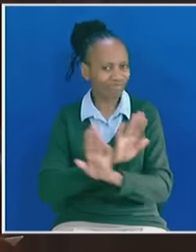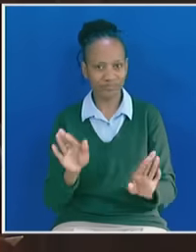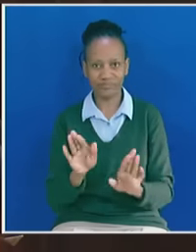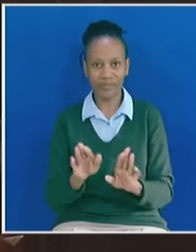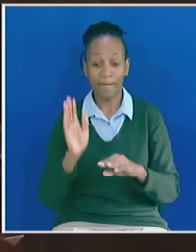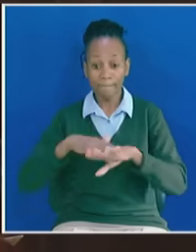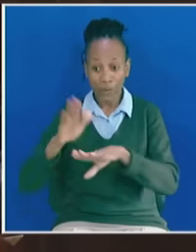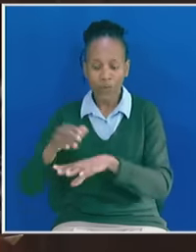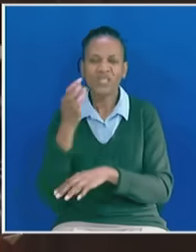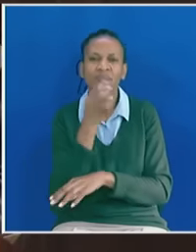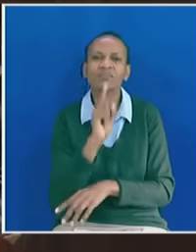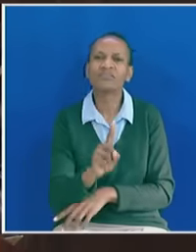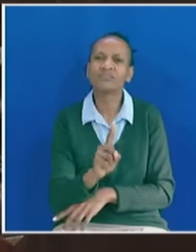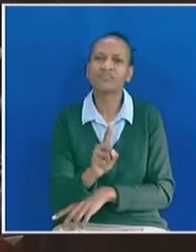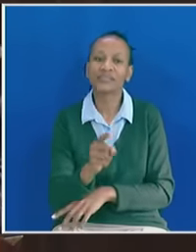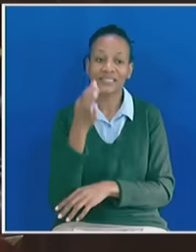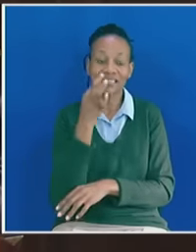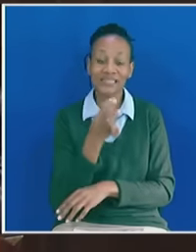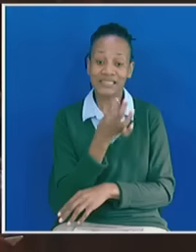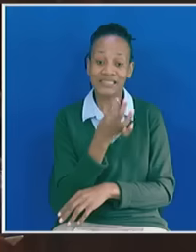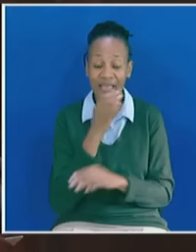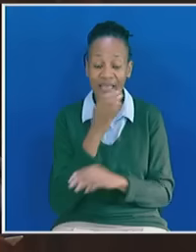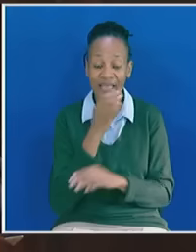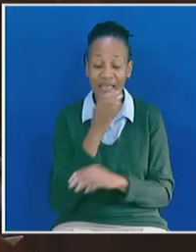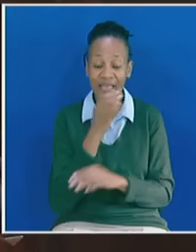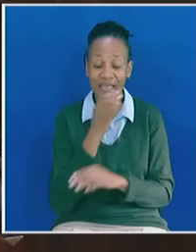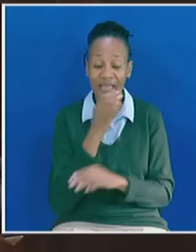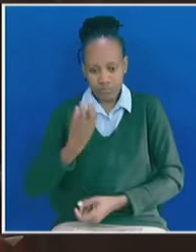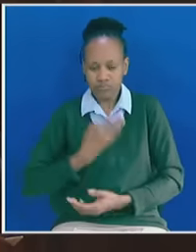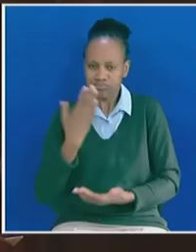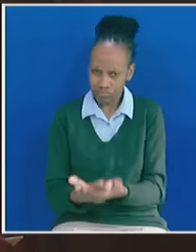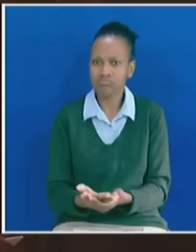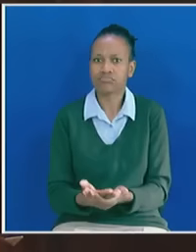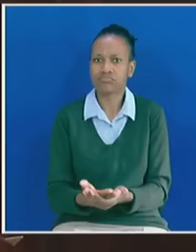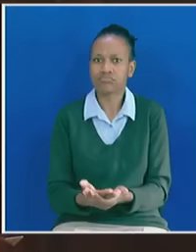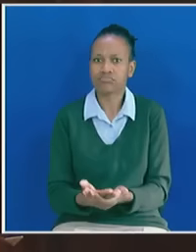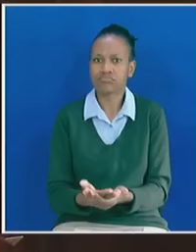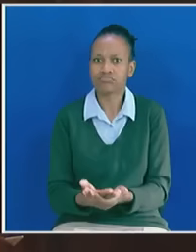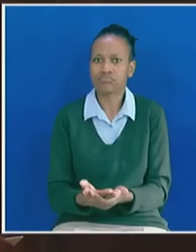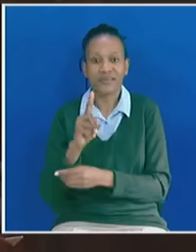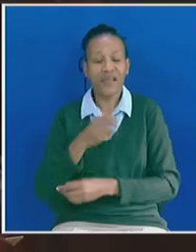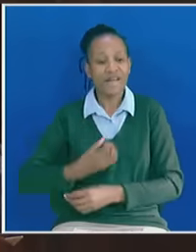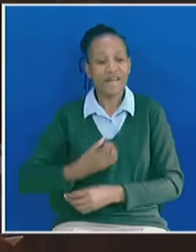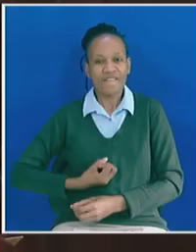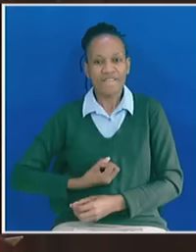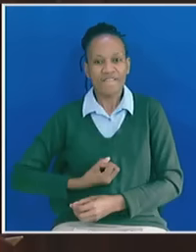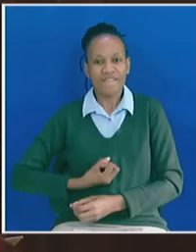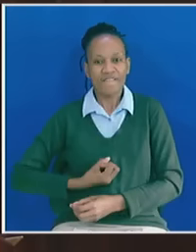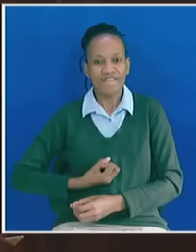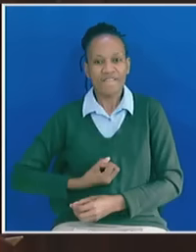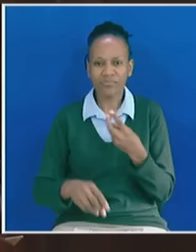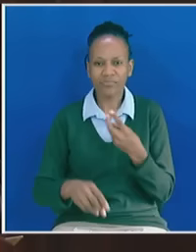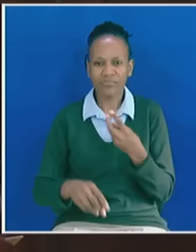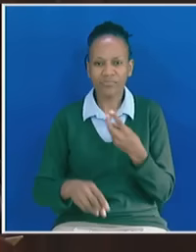it say? It makes a provision for the freedom of expression, which includes freedom of the press and other media, freedom